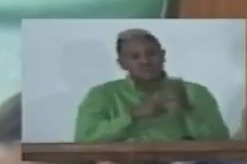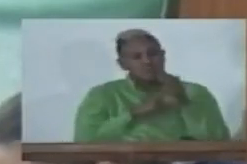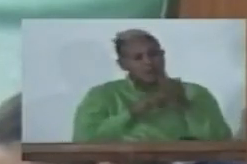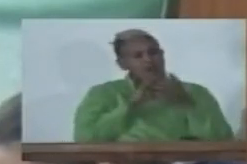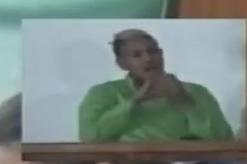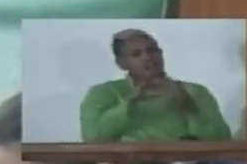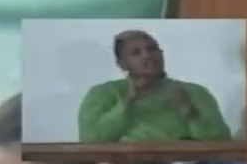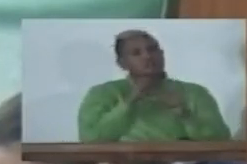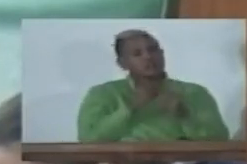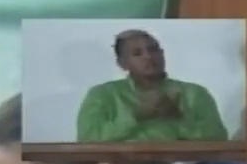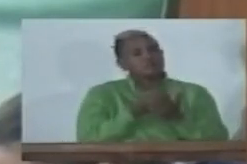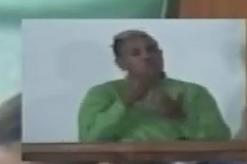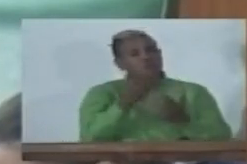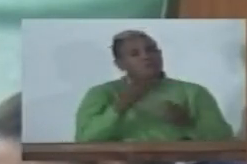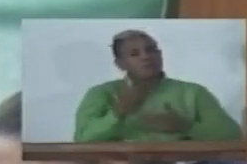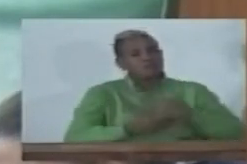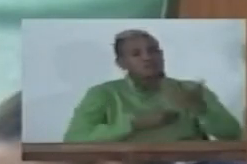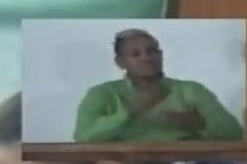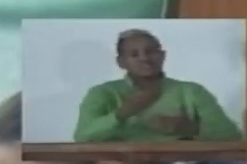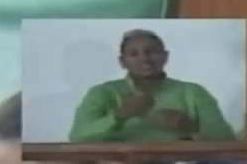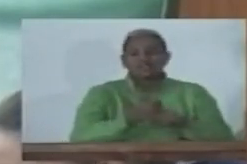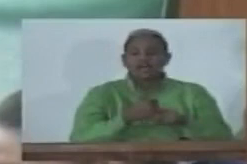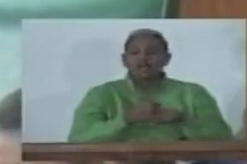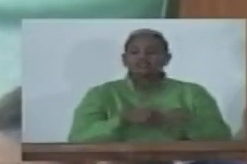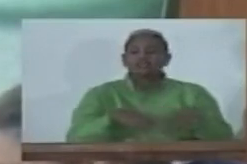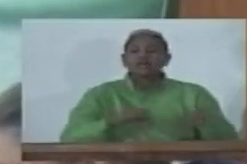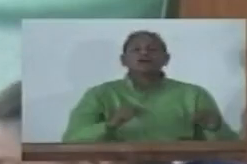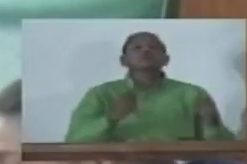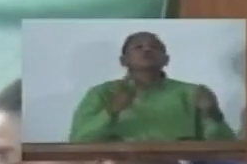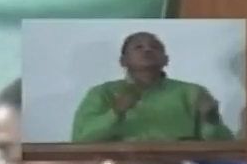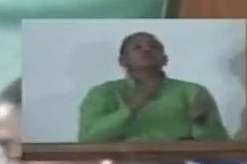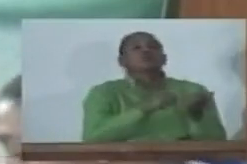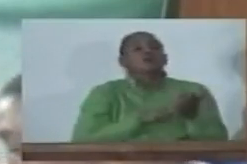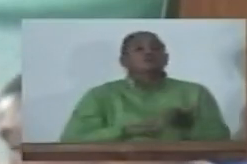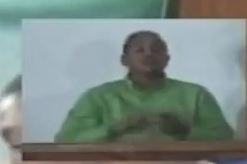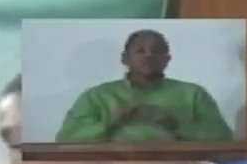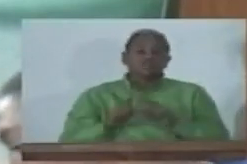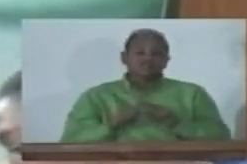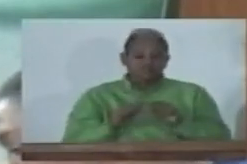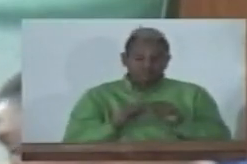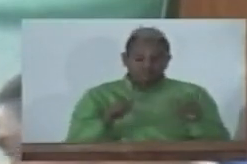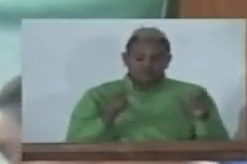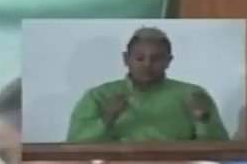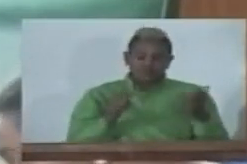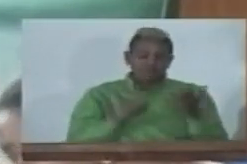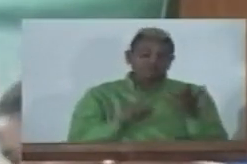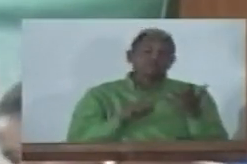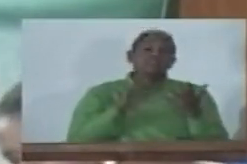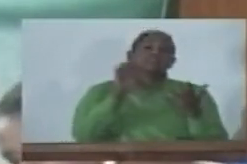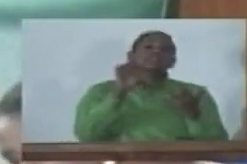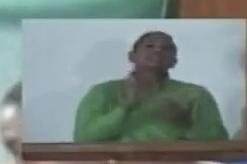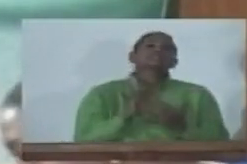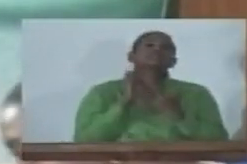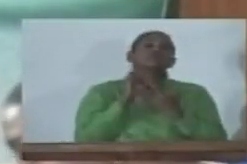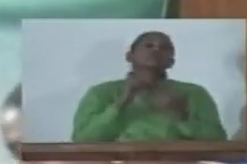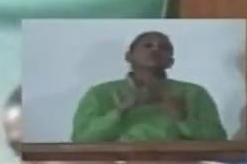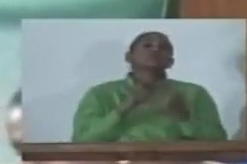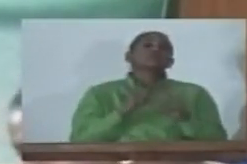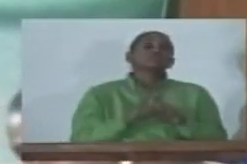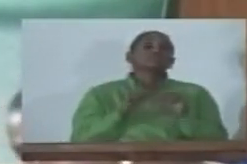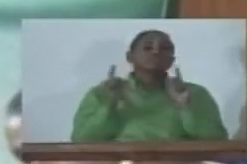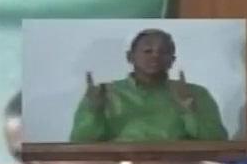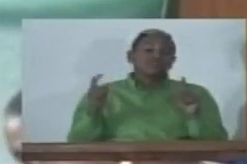proceedings and the execution of procurement contracts. E. Special and differential